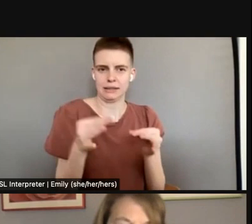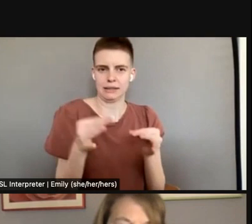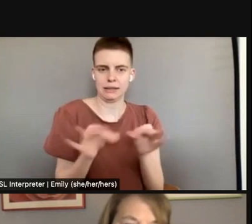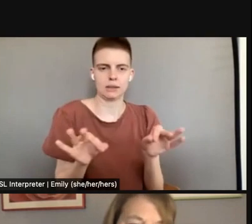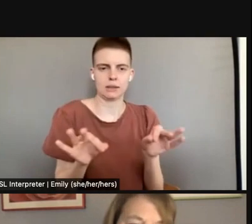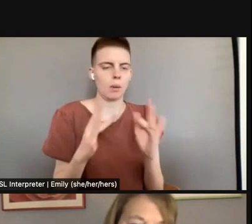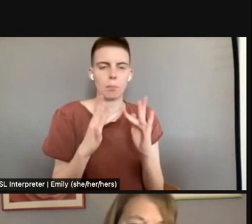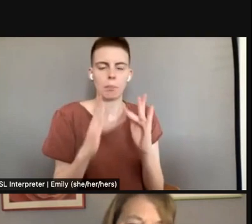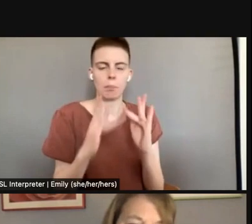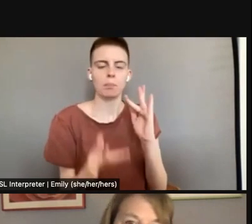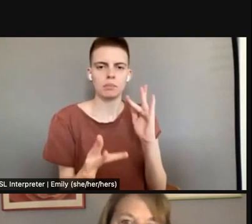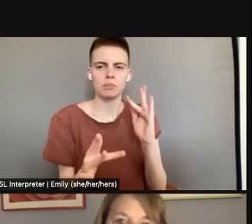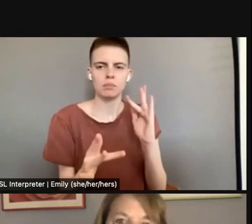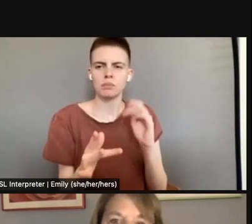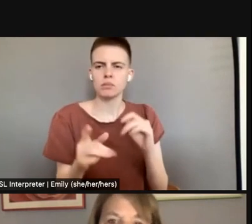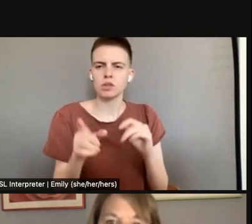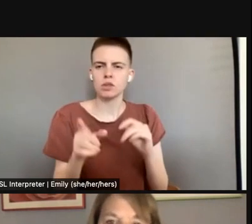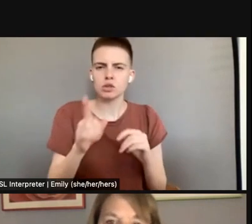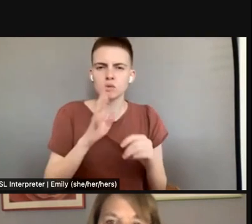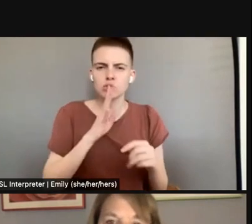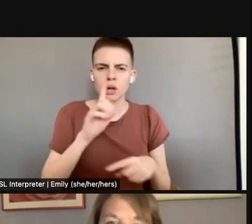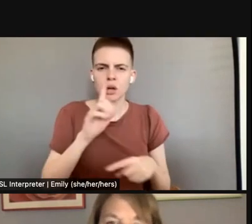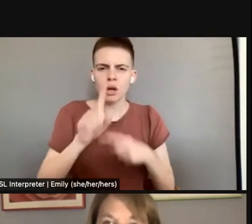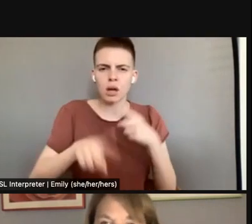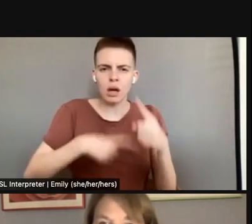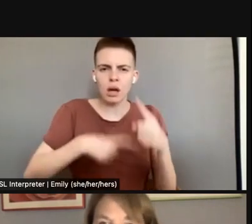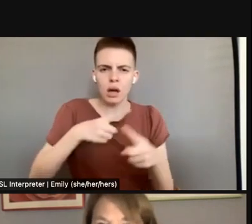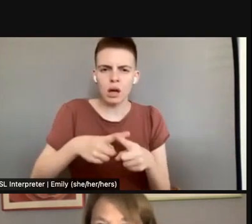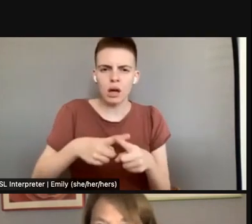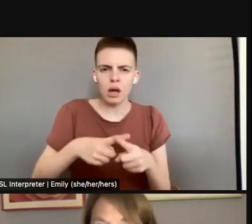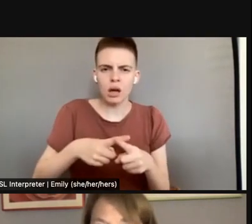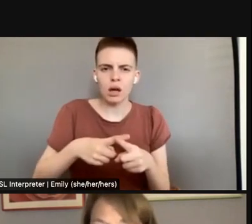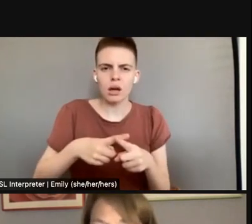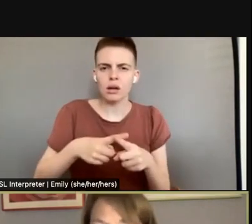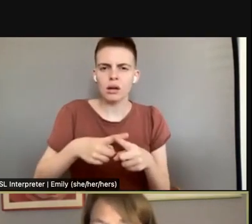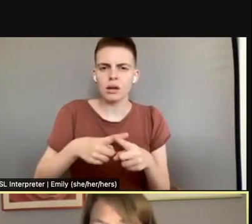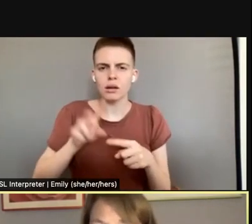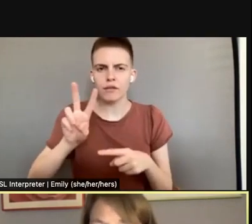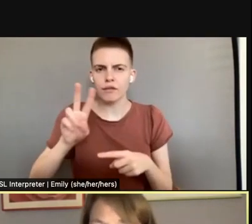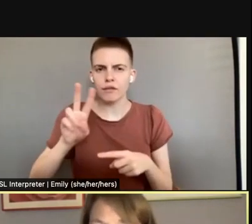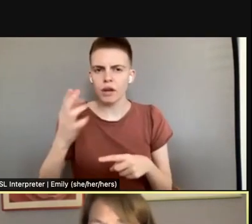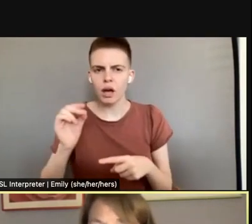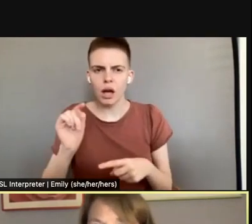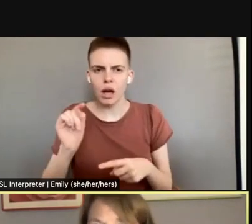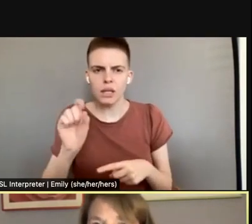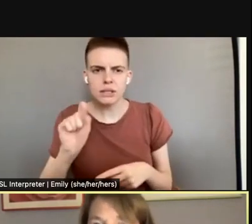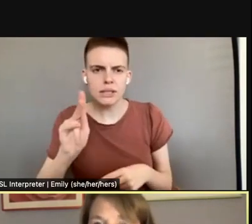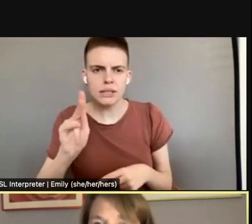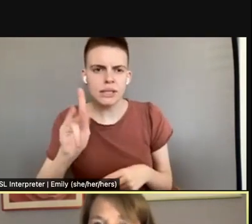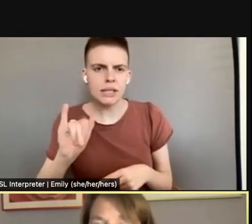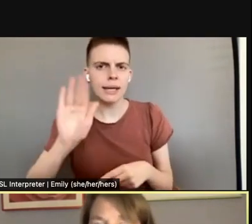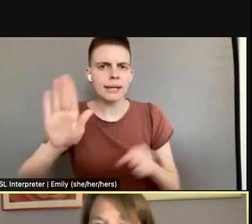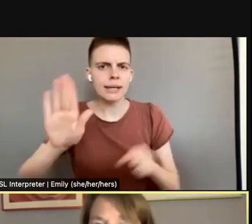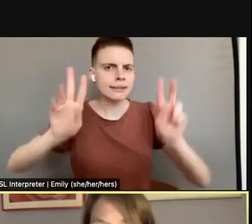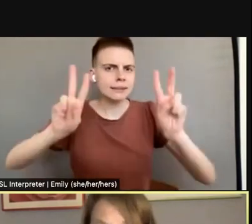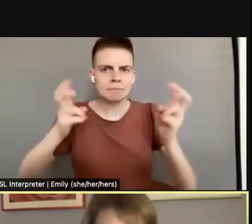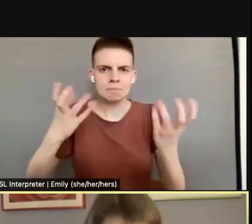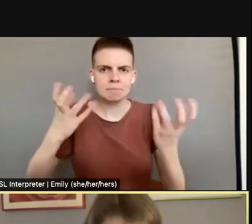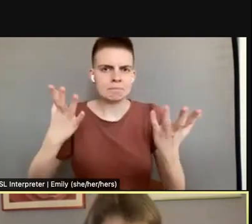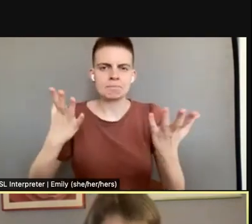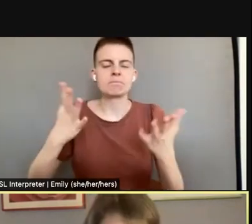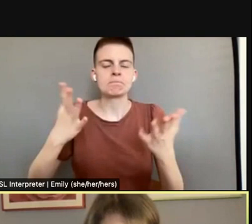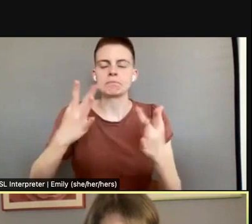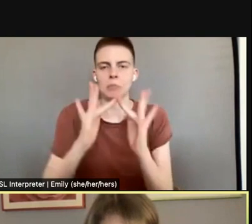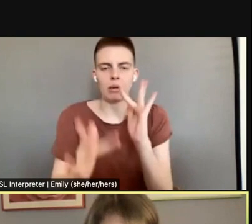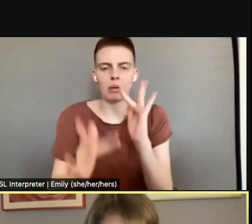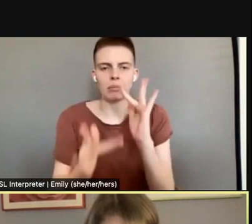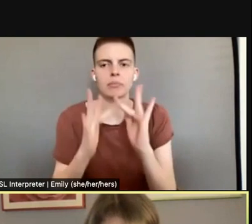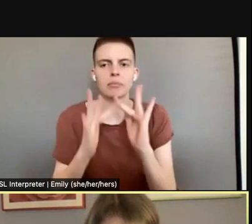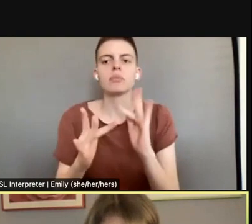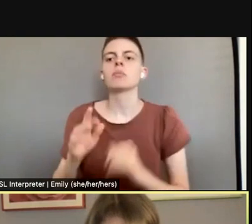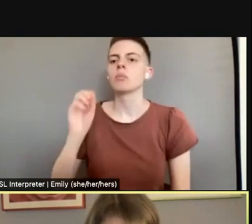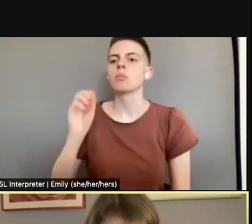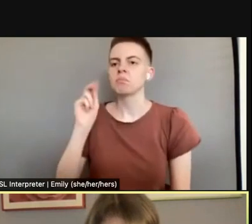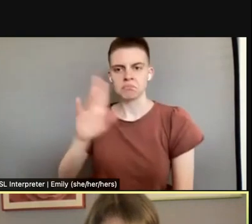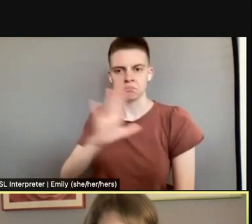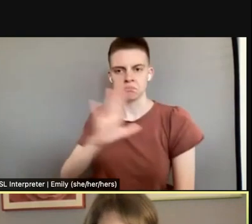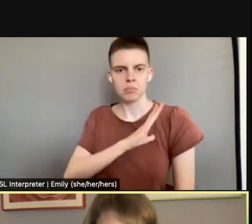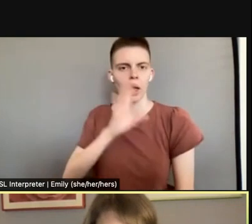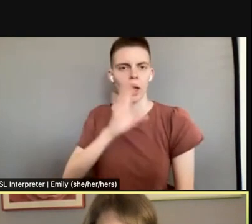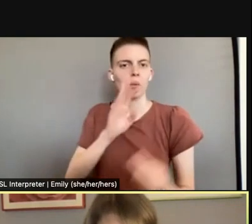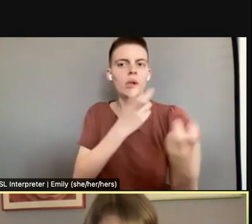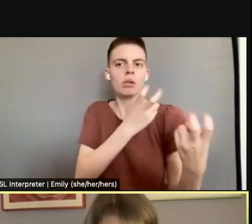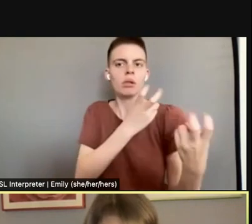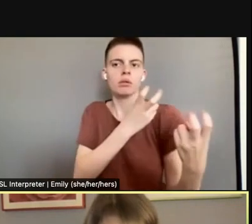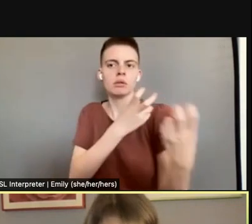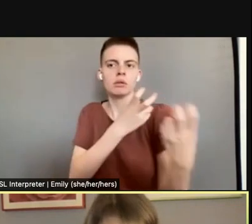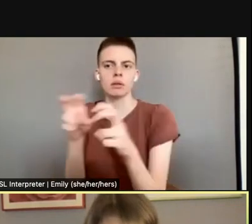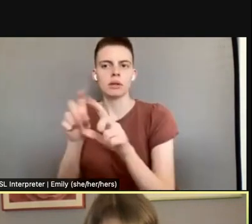making a point about, I believe Vygotsky and something that he said, and then. Okay, I'm going to switch one more time to a different network.